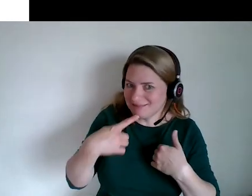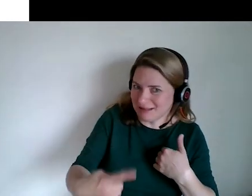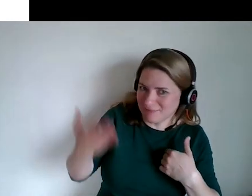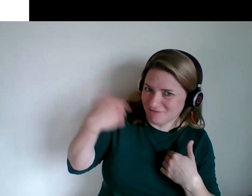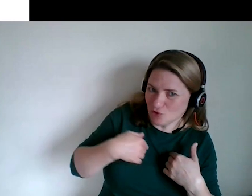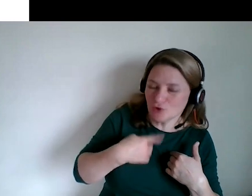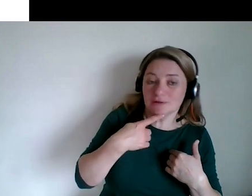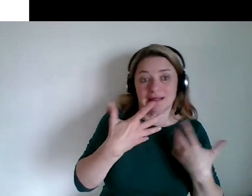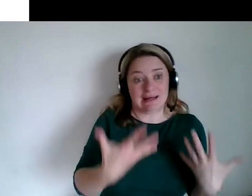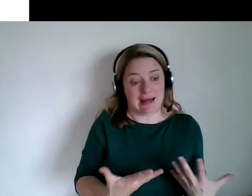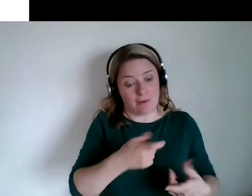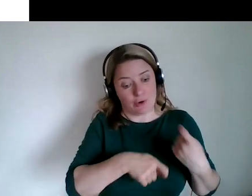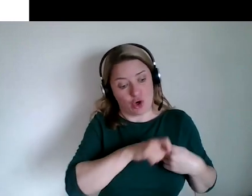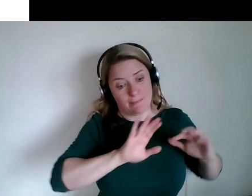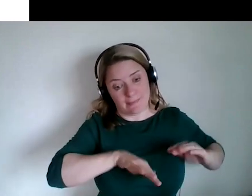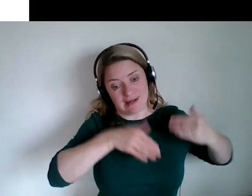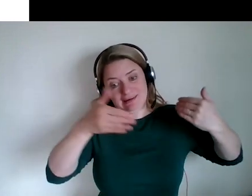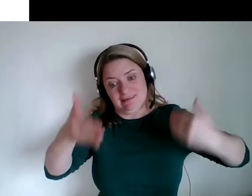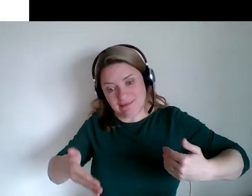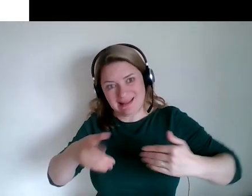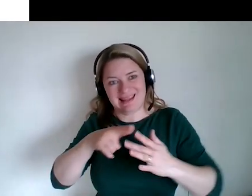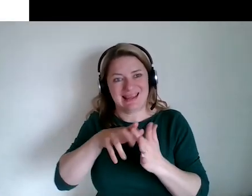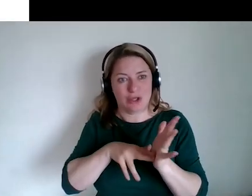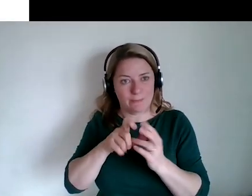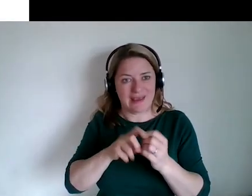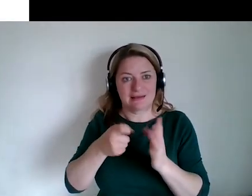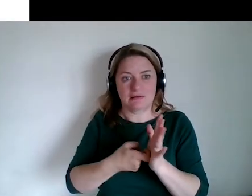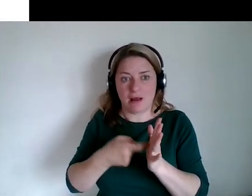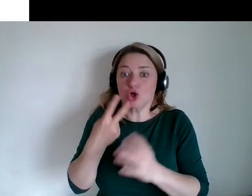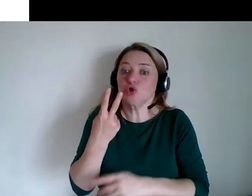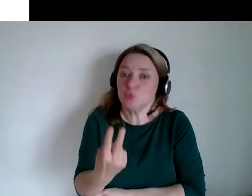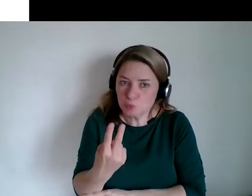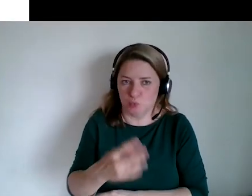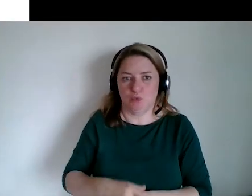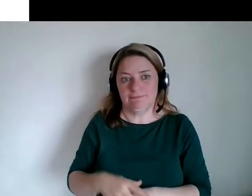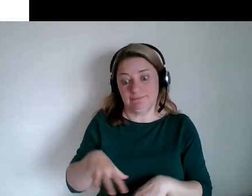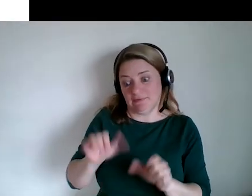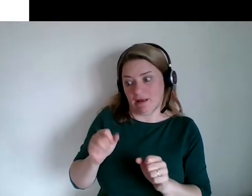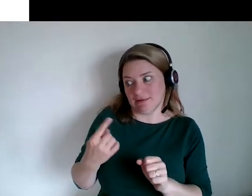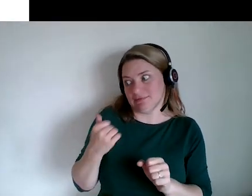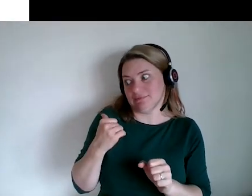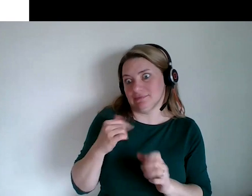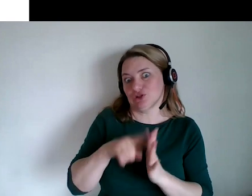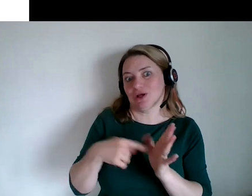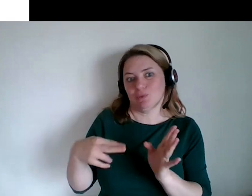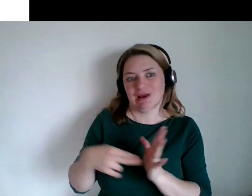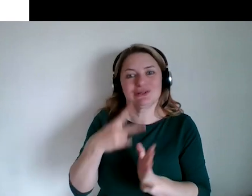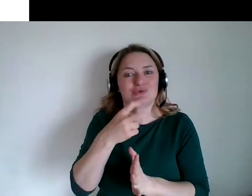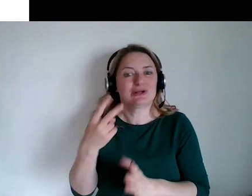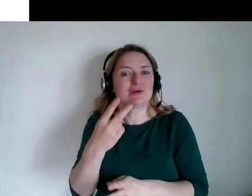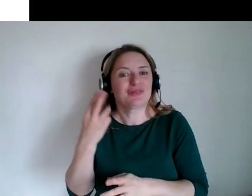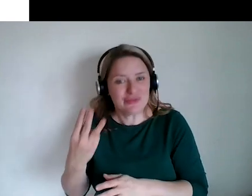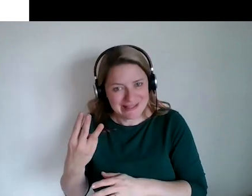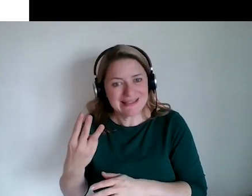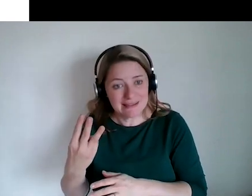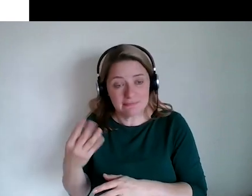we are now moving into Incubator 2, the next phase, which started in January 23. This will be led